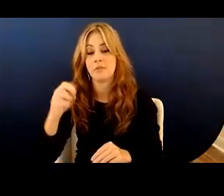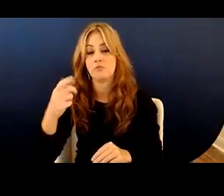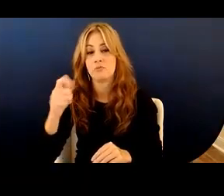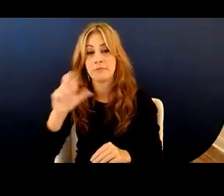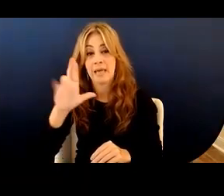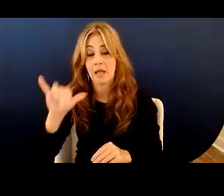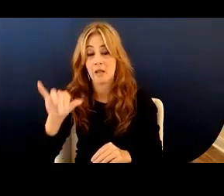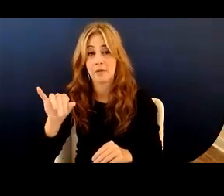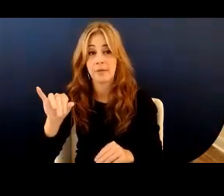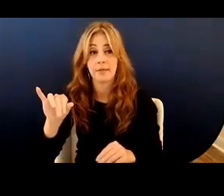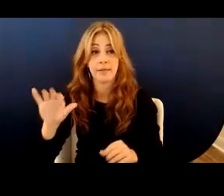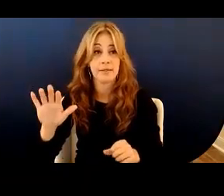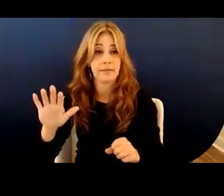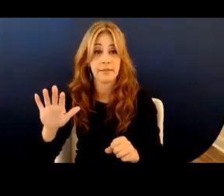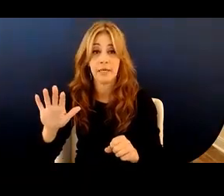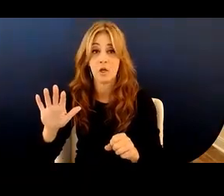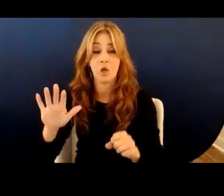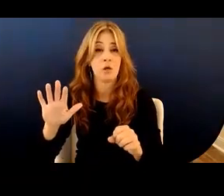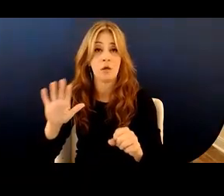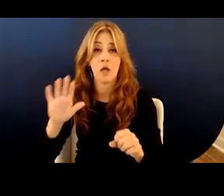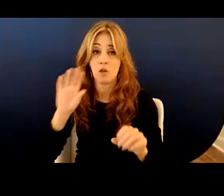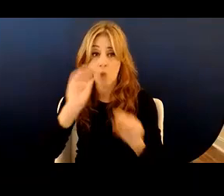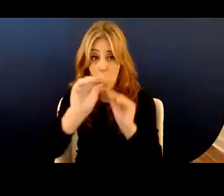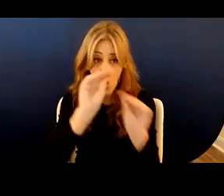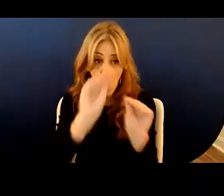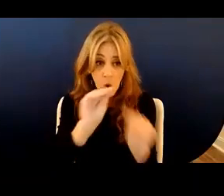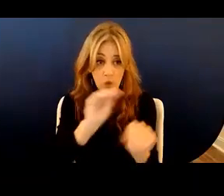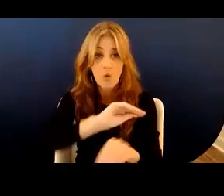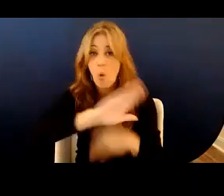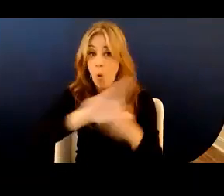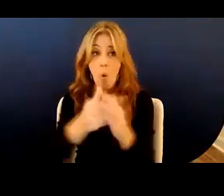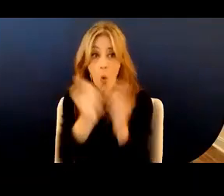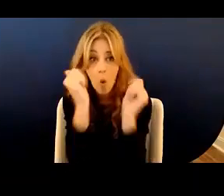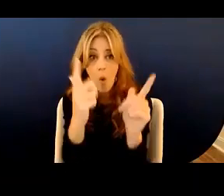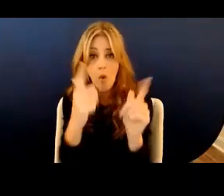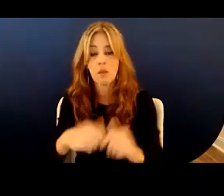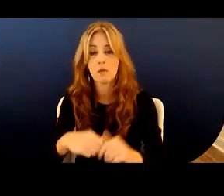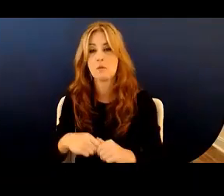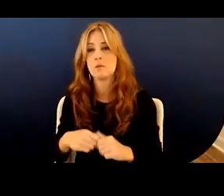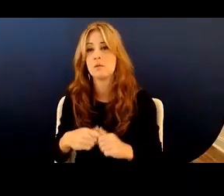of your images up before you start working. So let me add